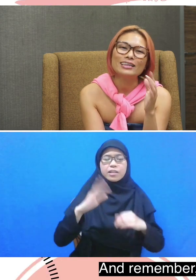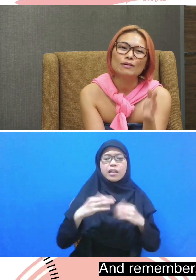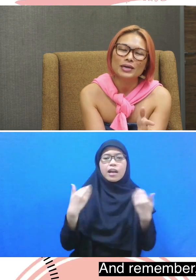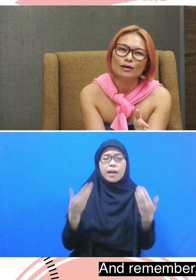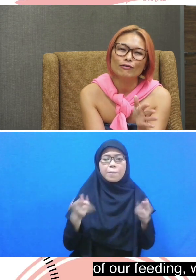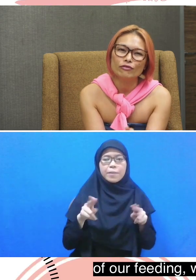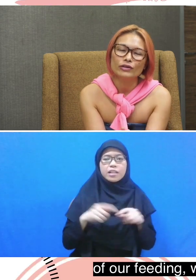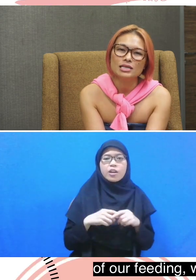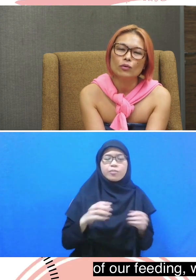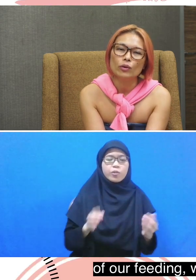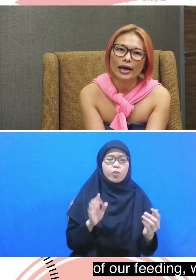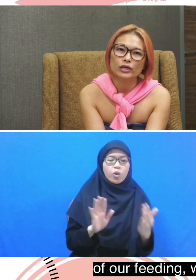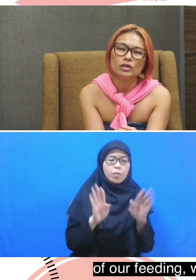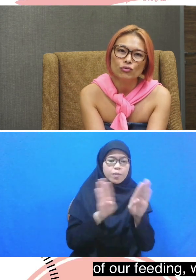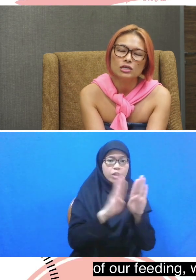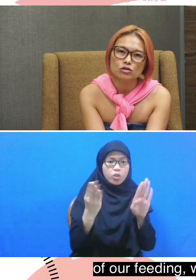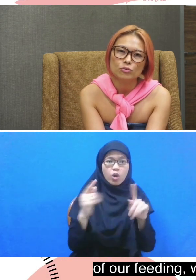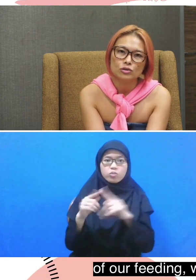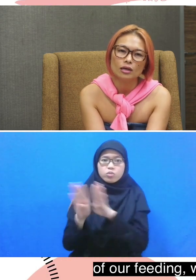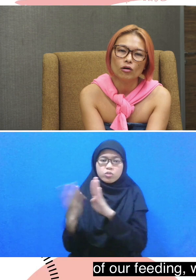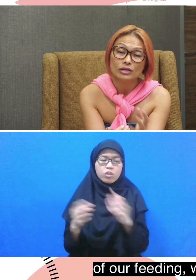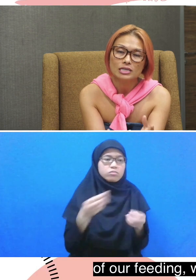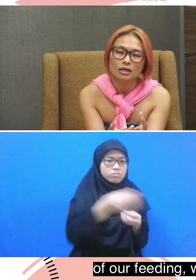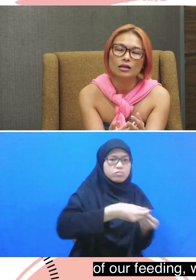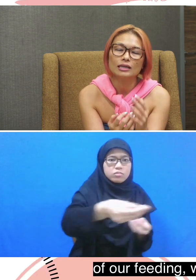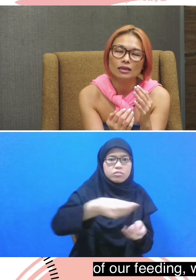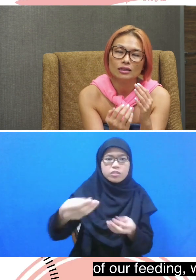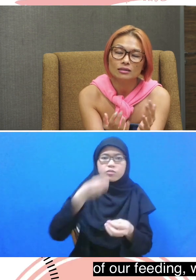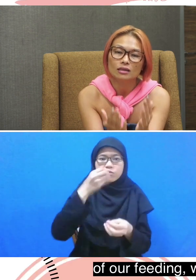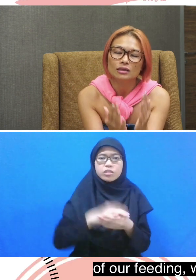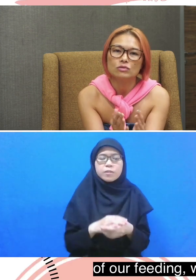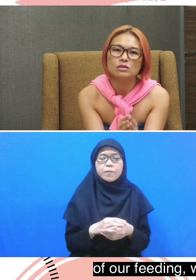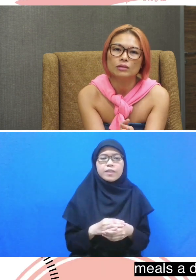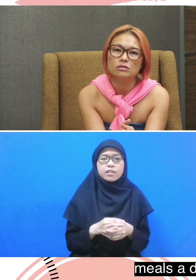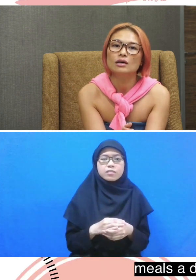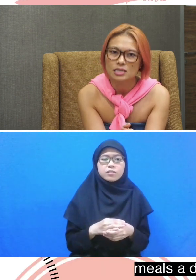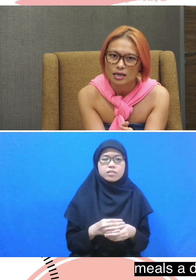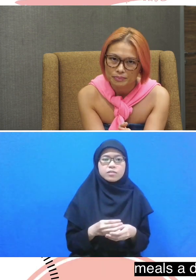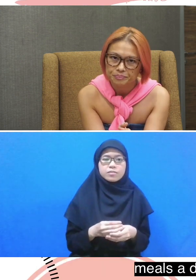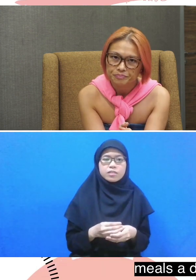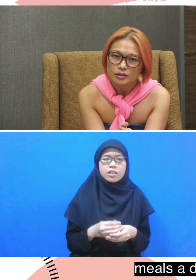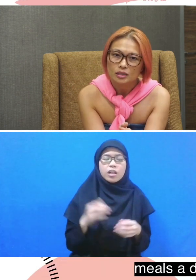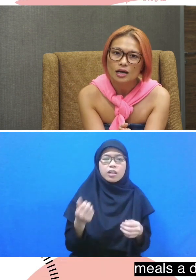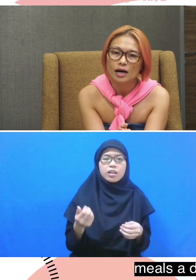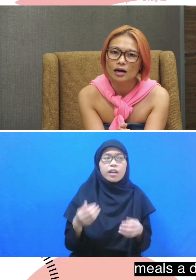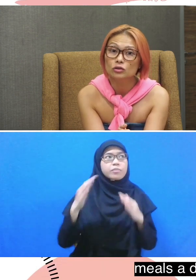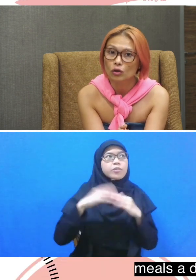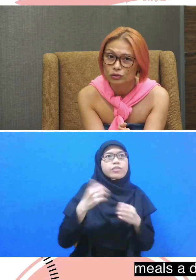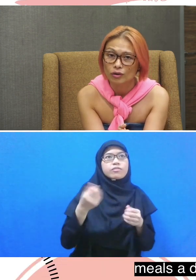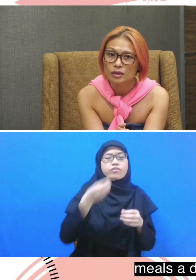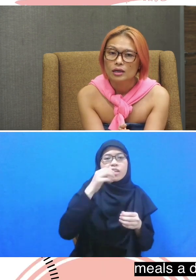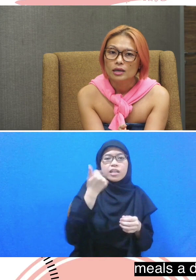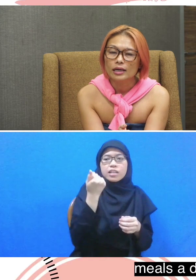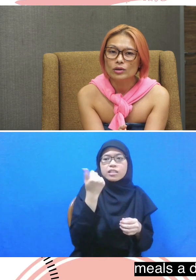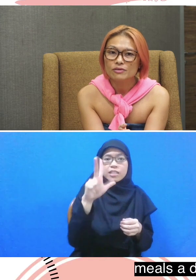And at the peak of our feeding, we were actually redistributing or feeding 13,000 meals a day, door to